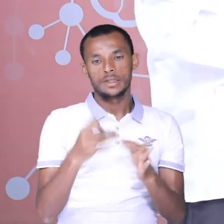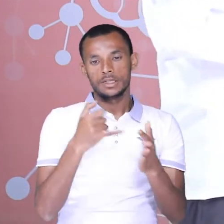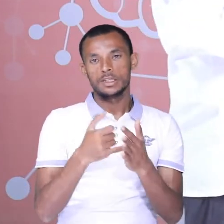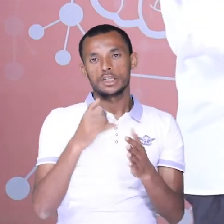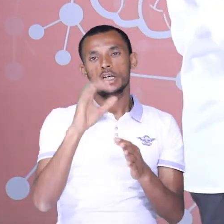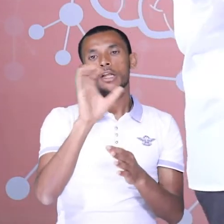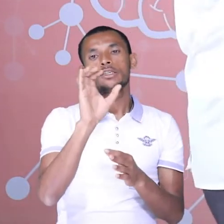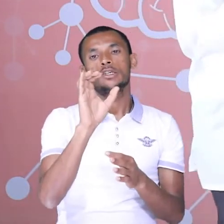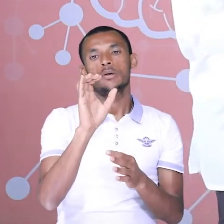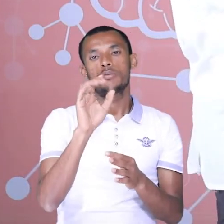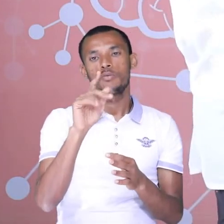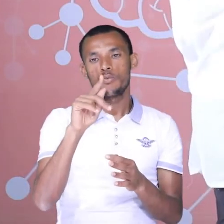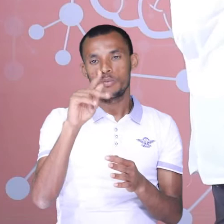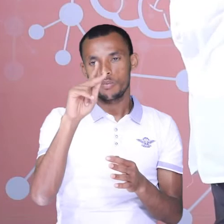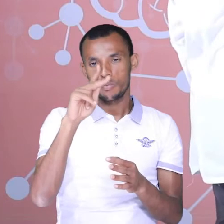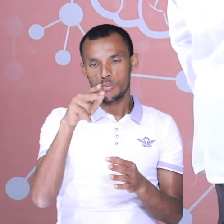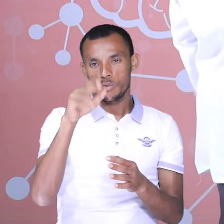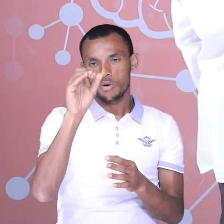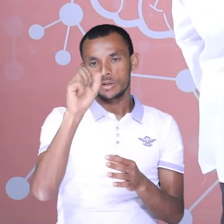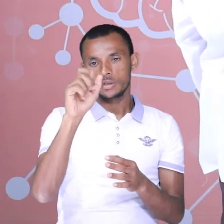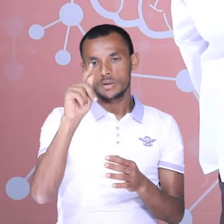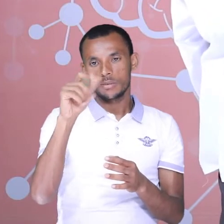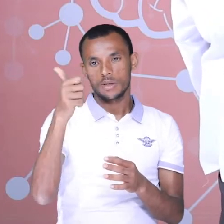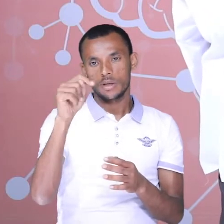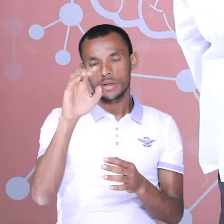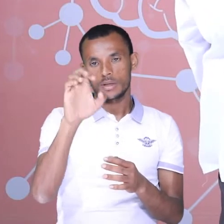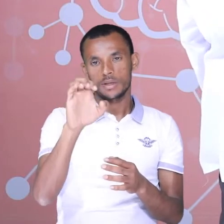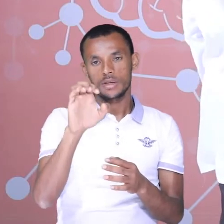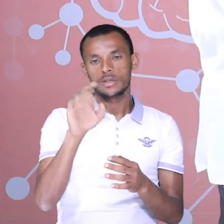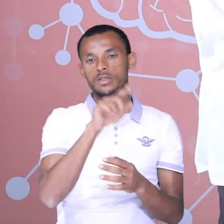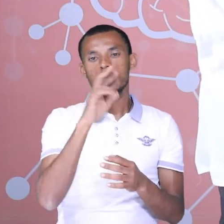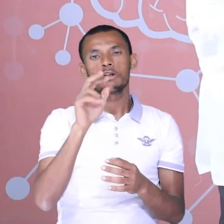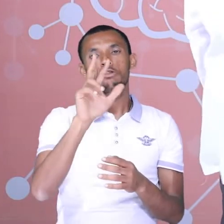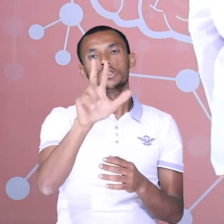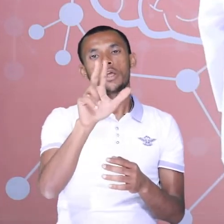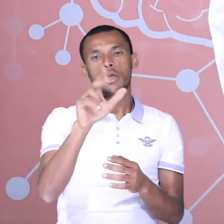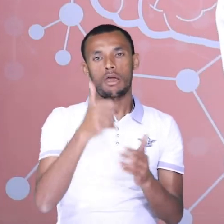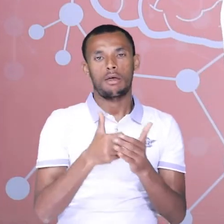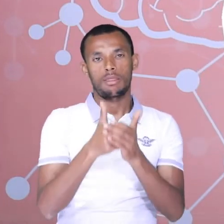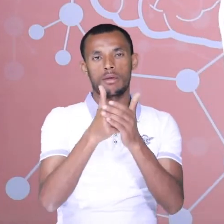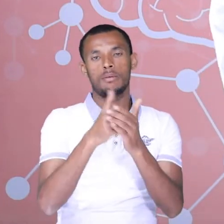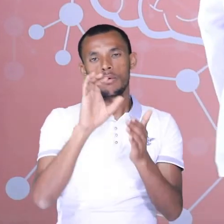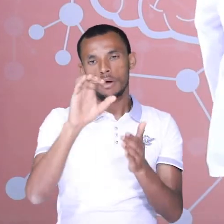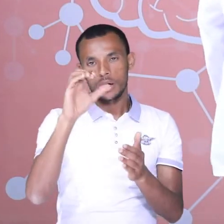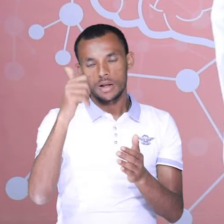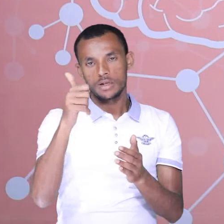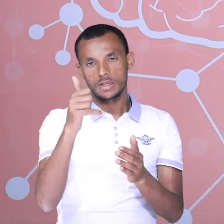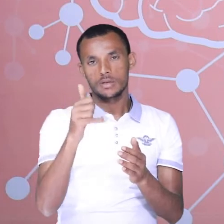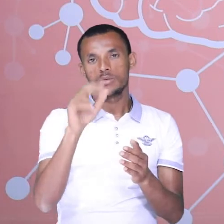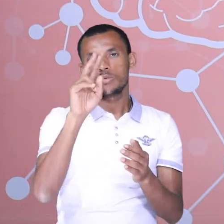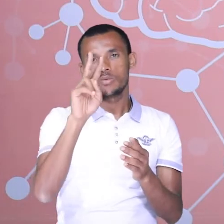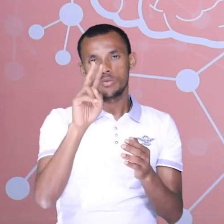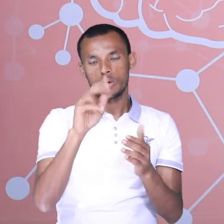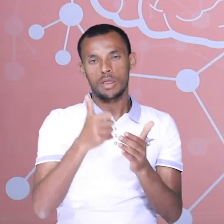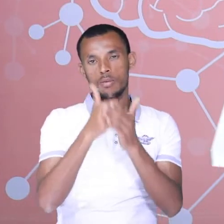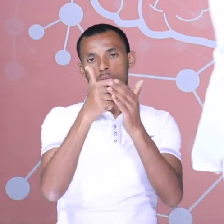calcium phosphate. In calcium phosphate, there are 3 atoms of calcium, 2 atoms of phosphorus,